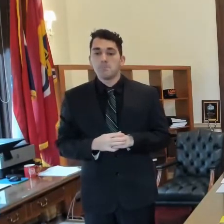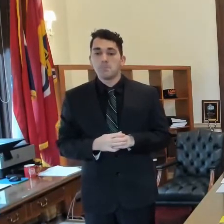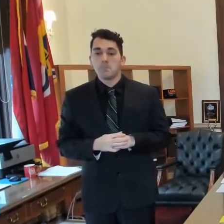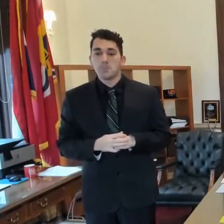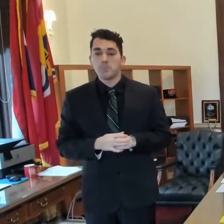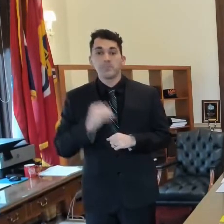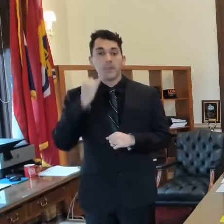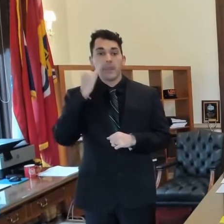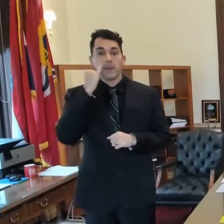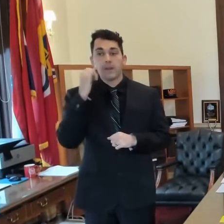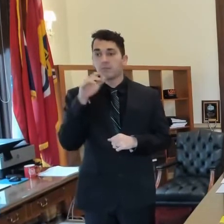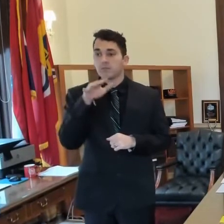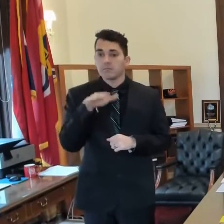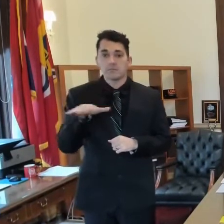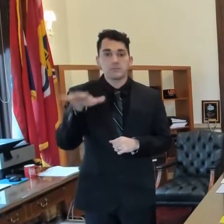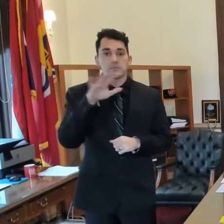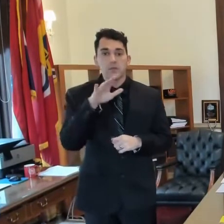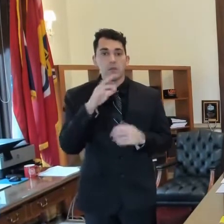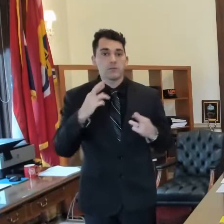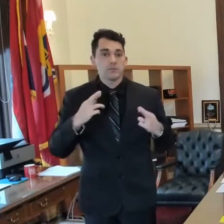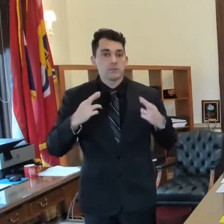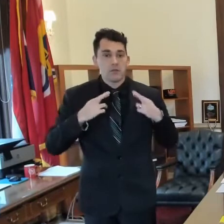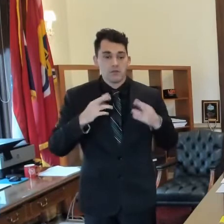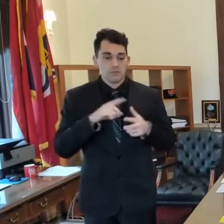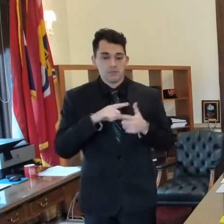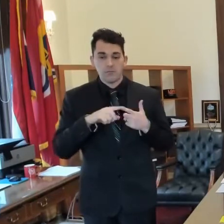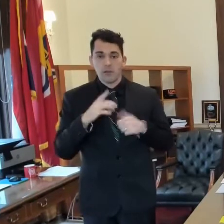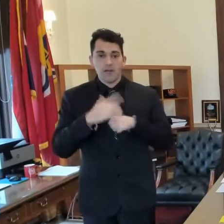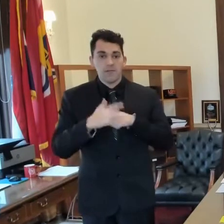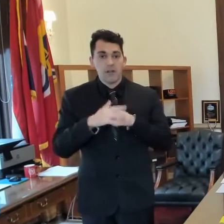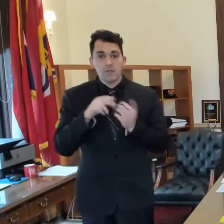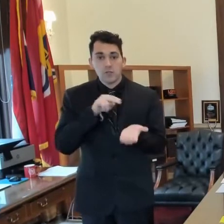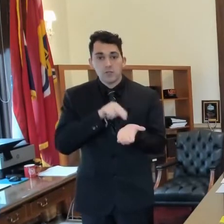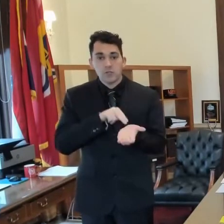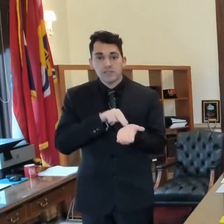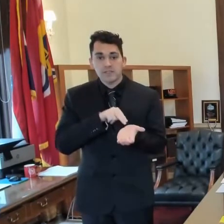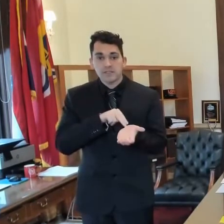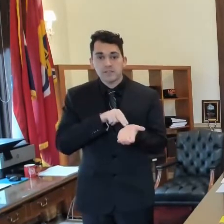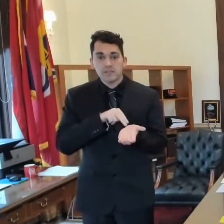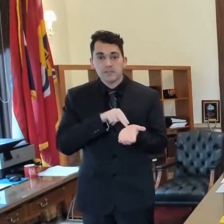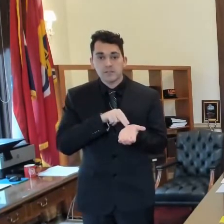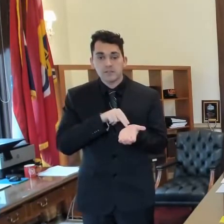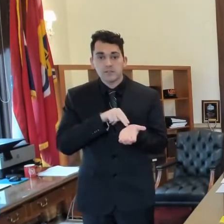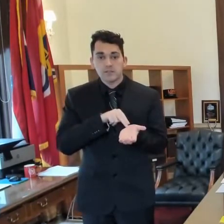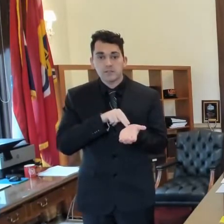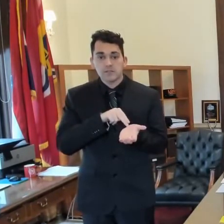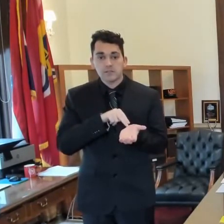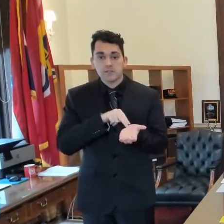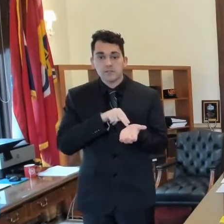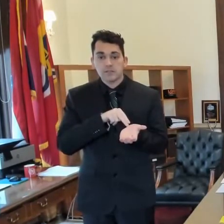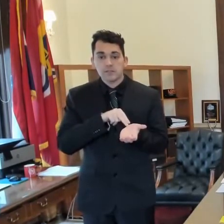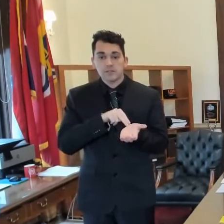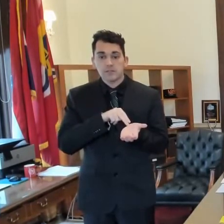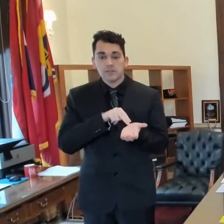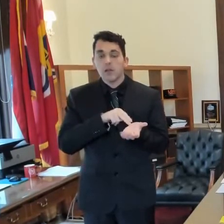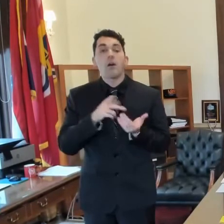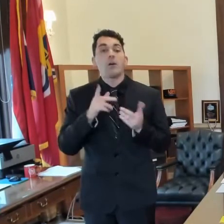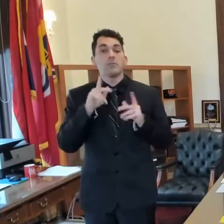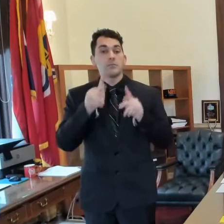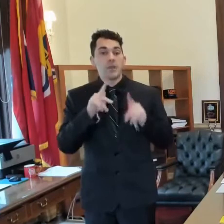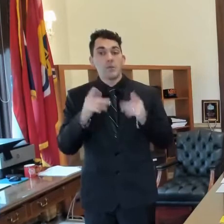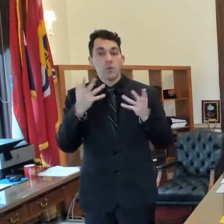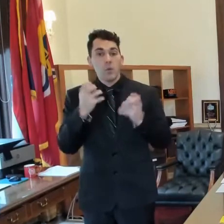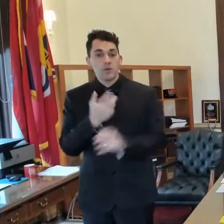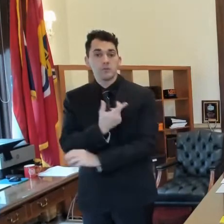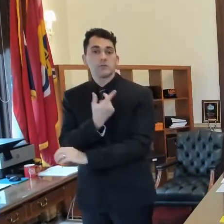retired or available nurses or doctors out there who want to give vaccinations, we have a